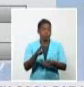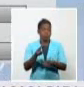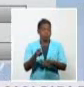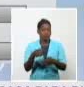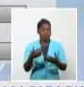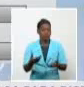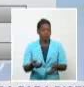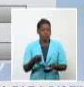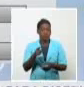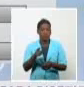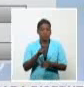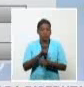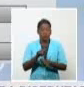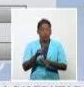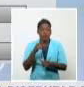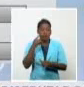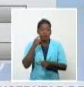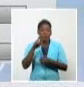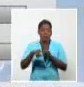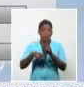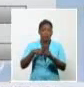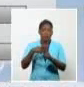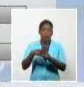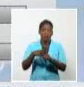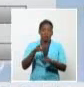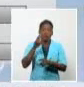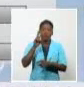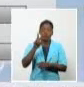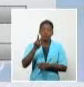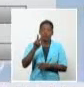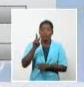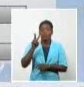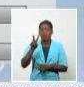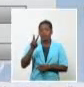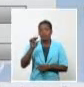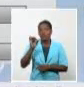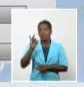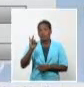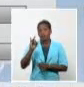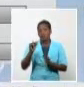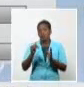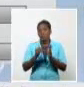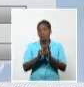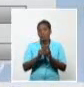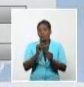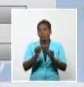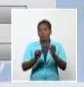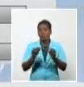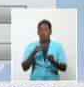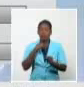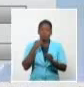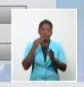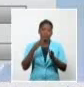10,488 and a rate and a lethality of 7.25%